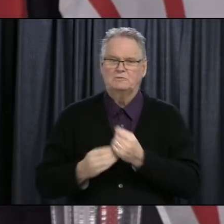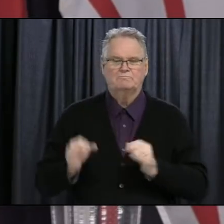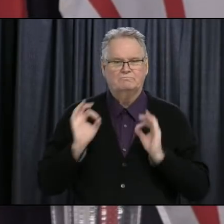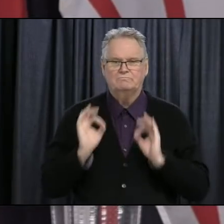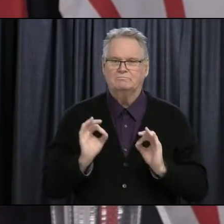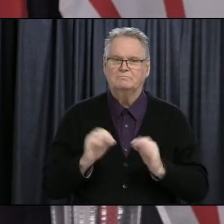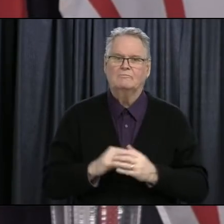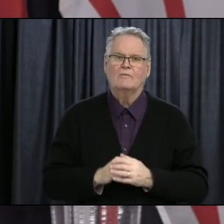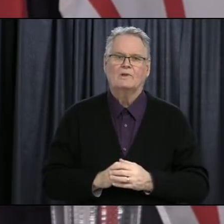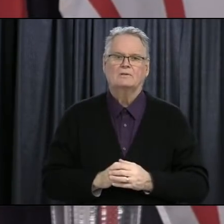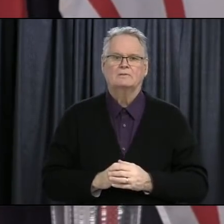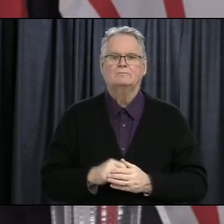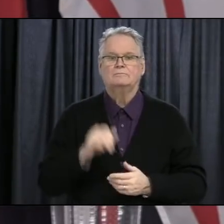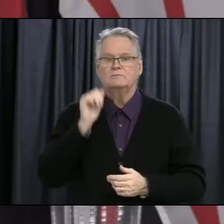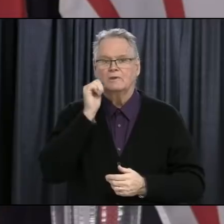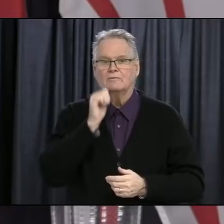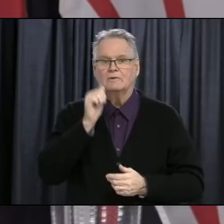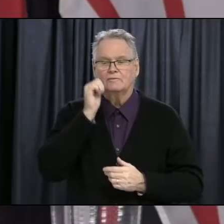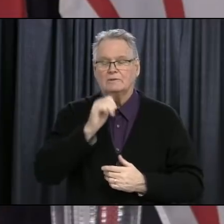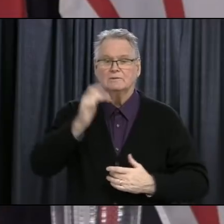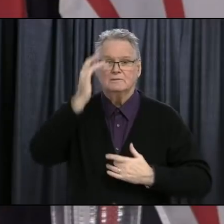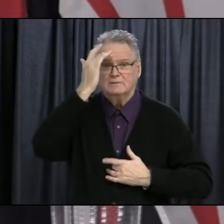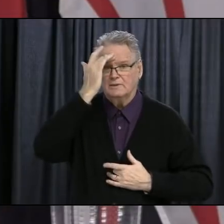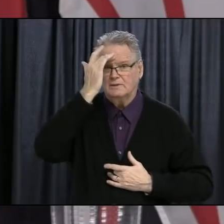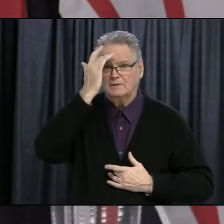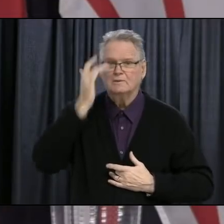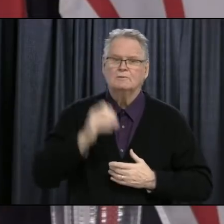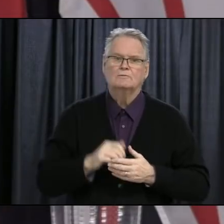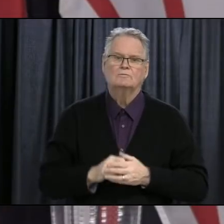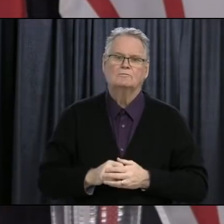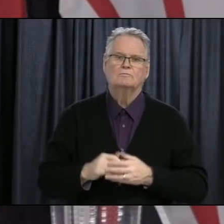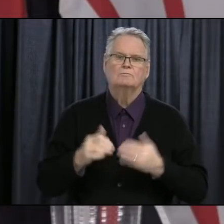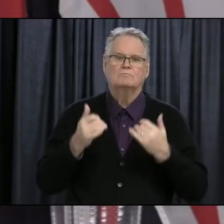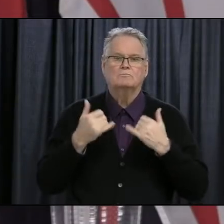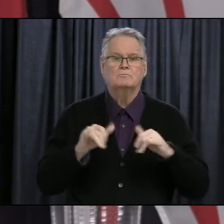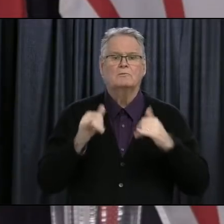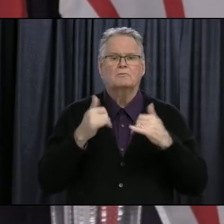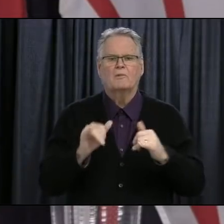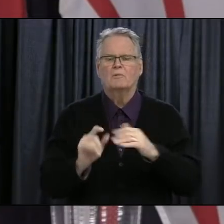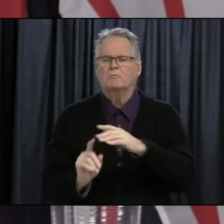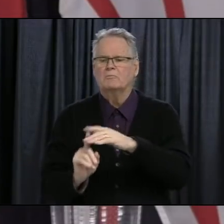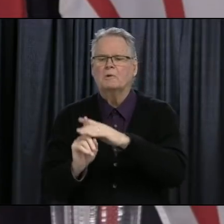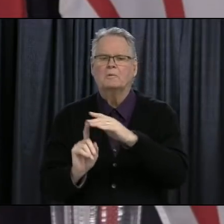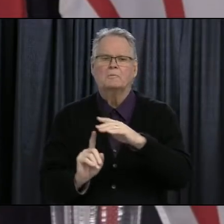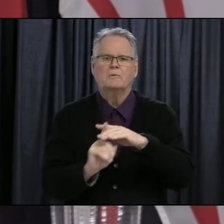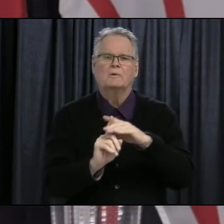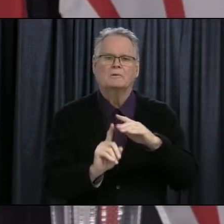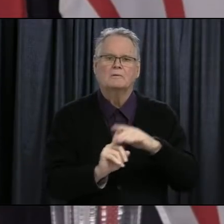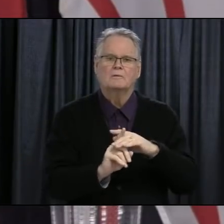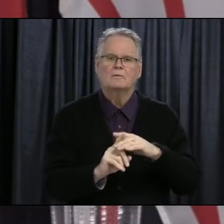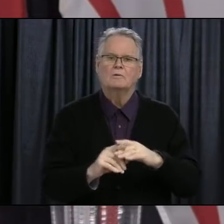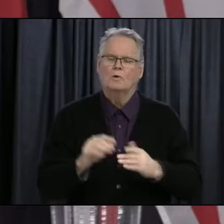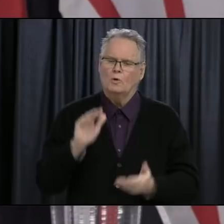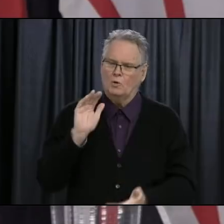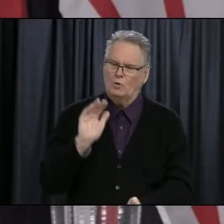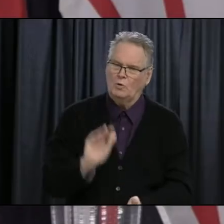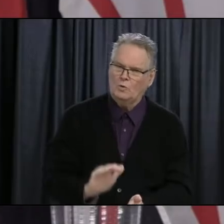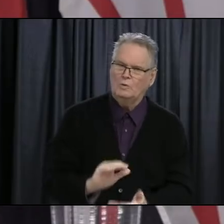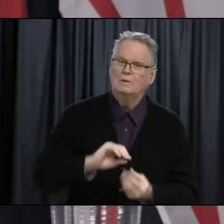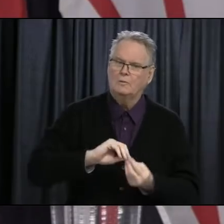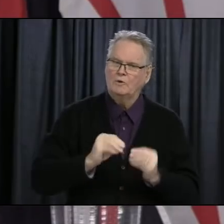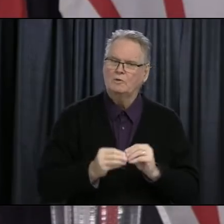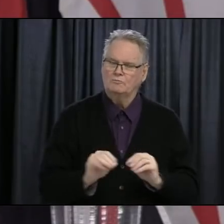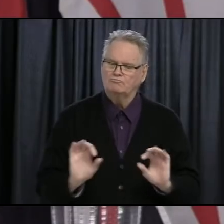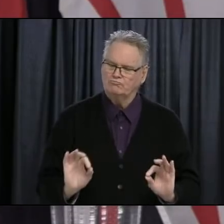as each day we see more recoveries. However, throughout Atlantic Canada over the last few days, we have seen COVID outbreaks and